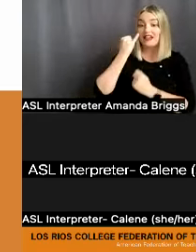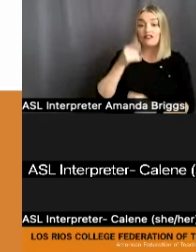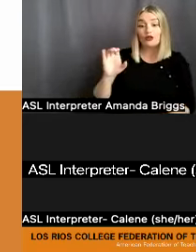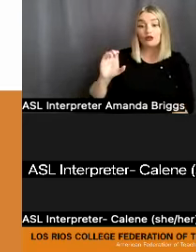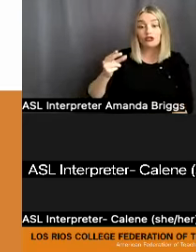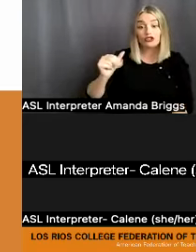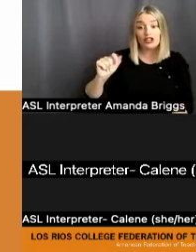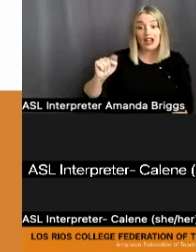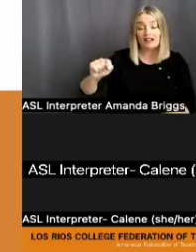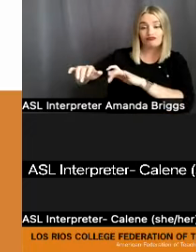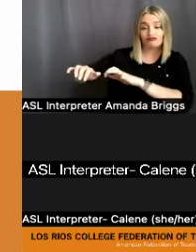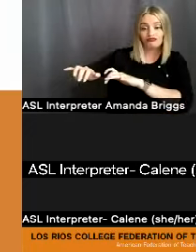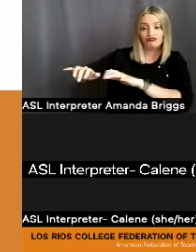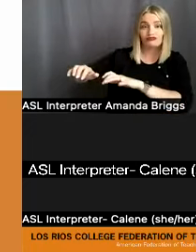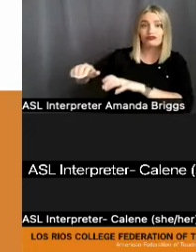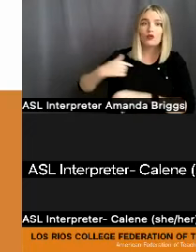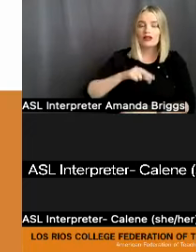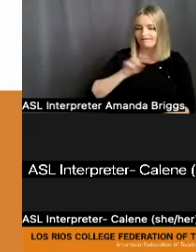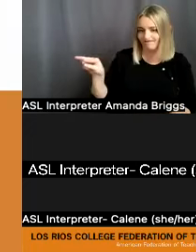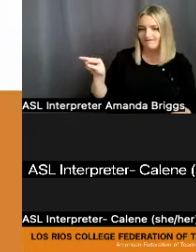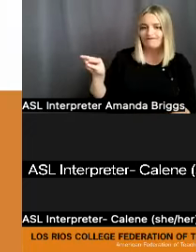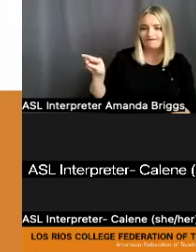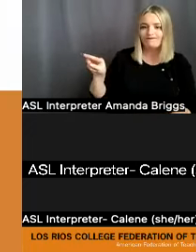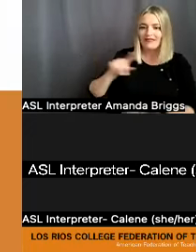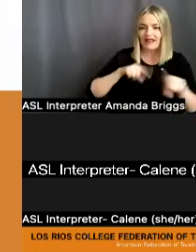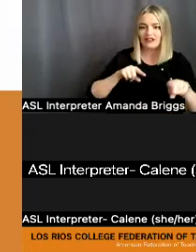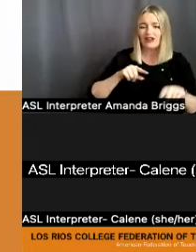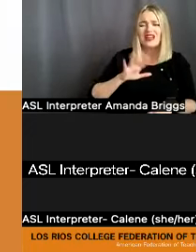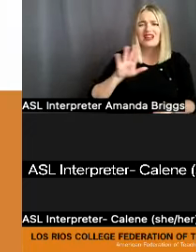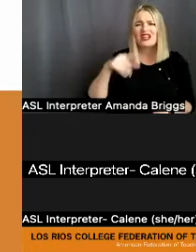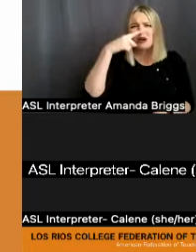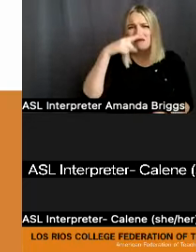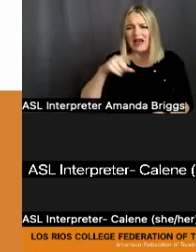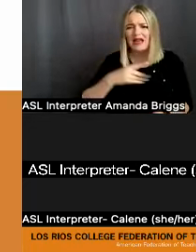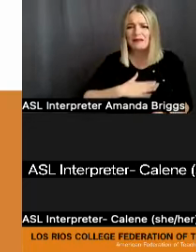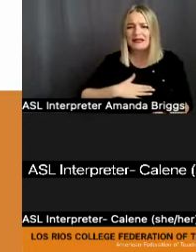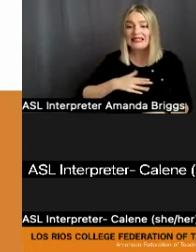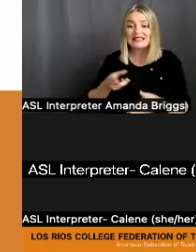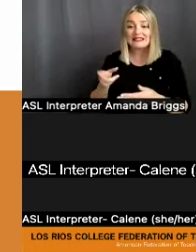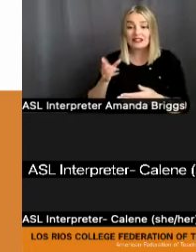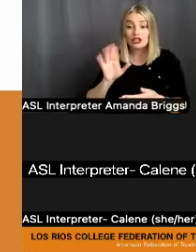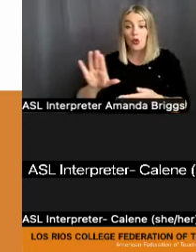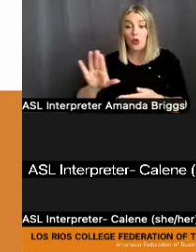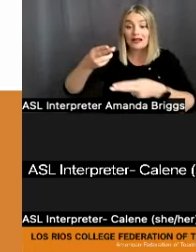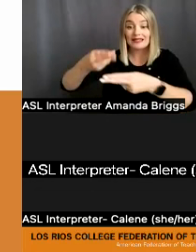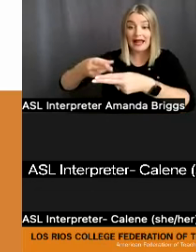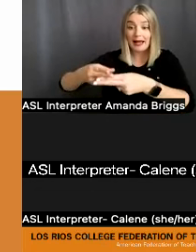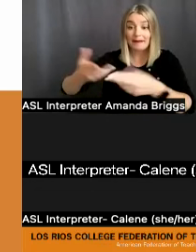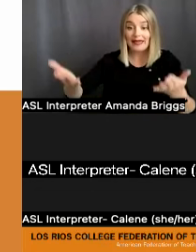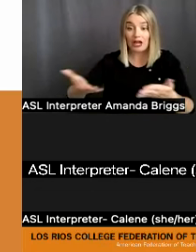chat. We'd also appreciate it if you signed into the chat for us as well, so that we know who's